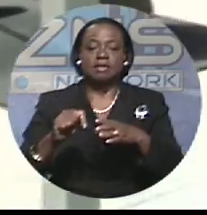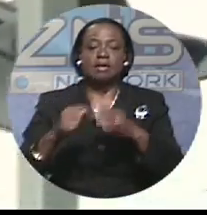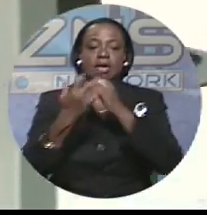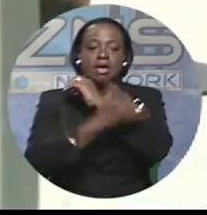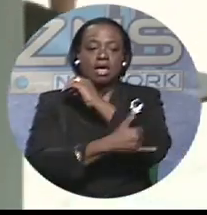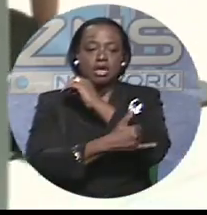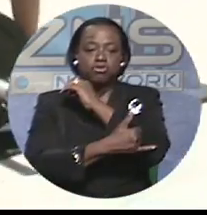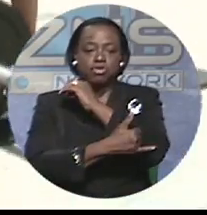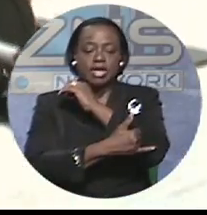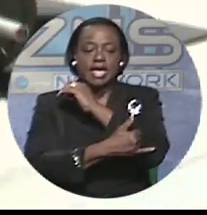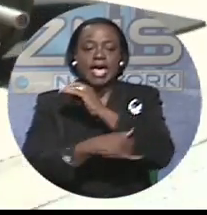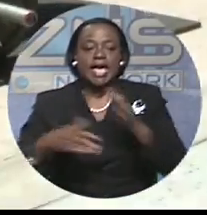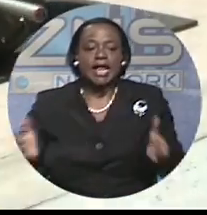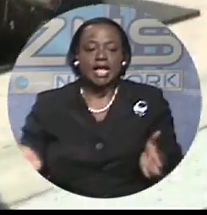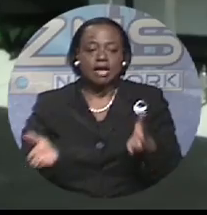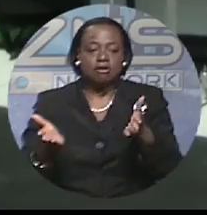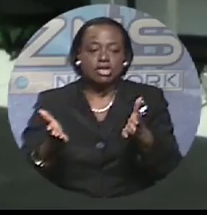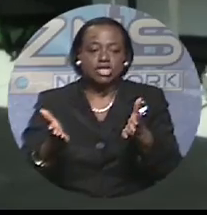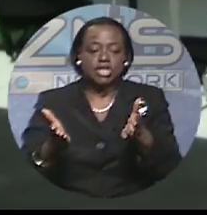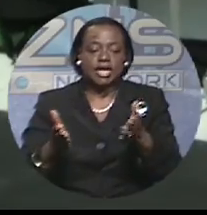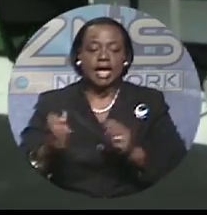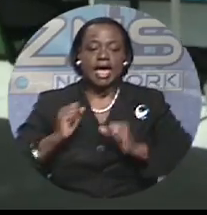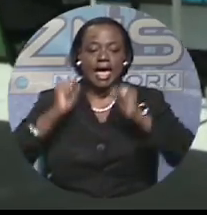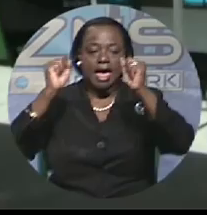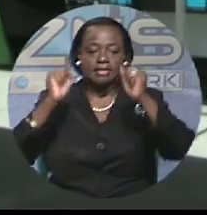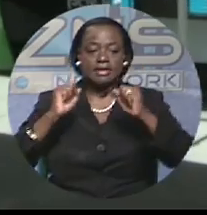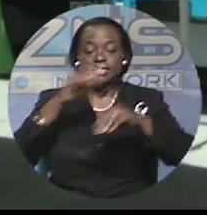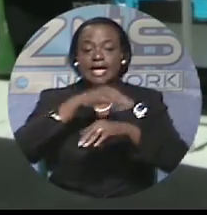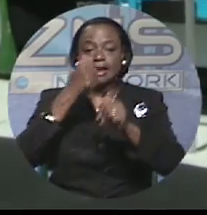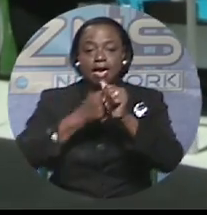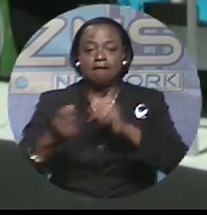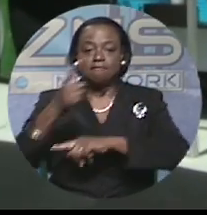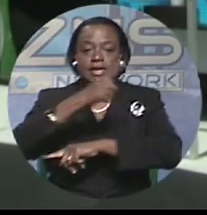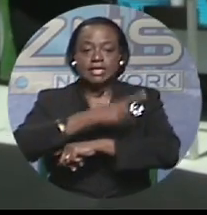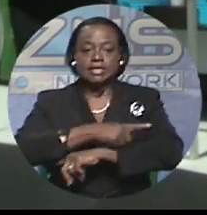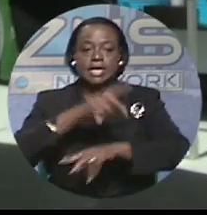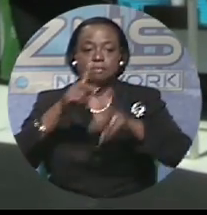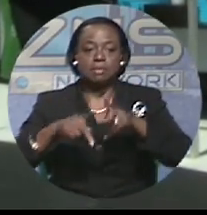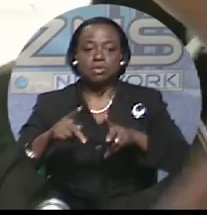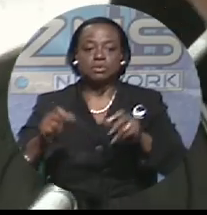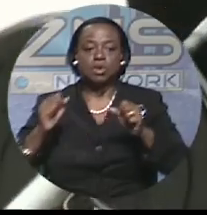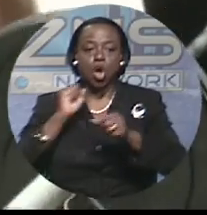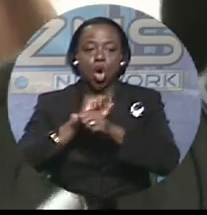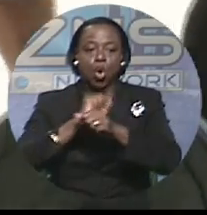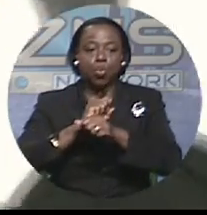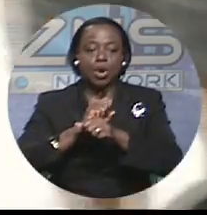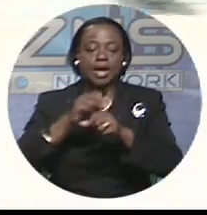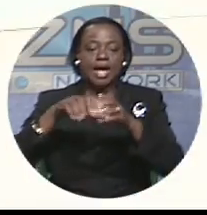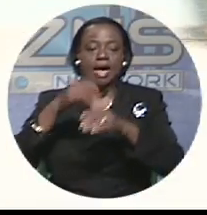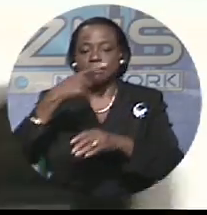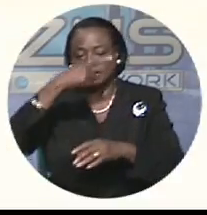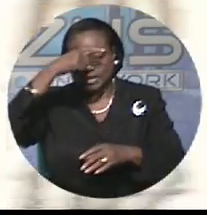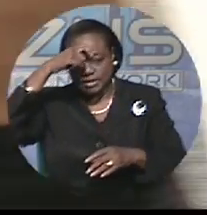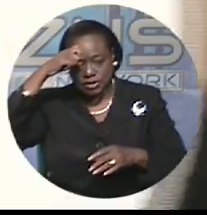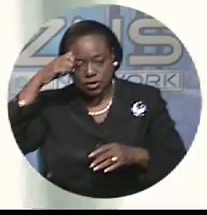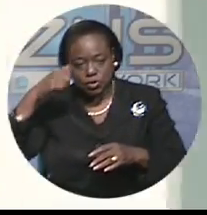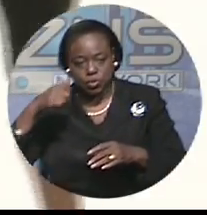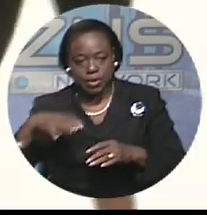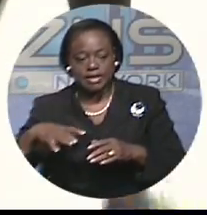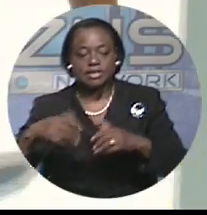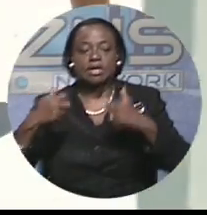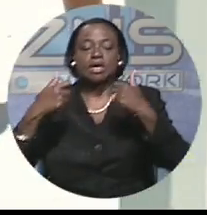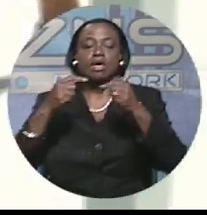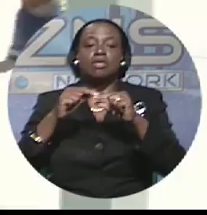and current athletes, as well as those everyday people who just want to work up a sweat. The growth on the local level has brought in